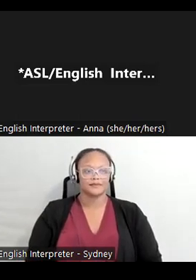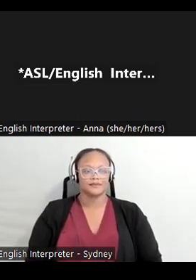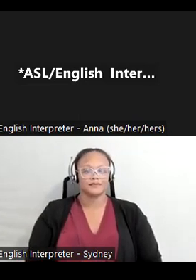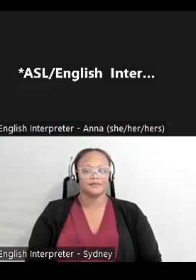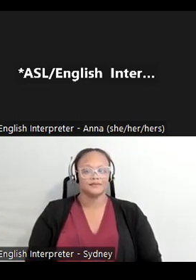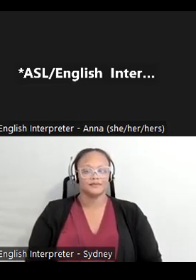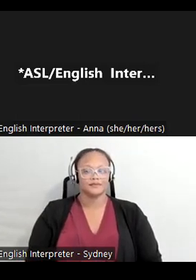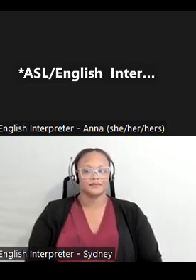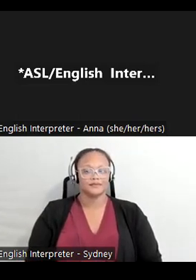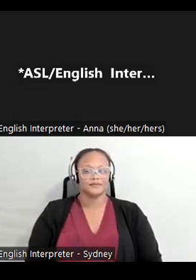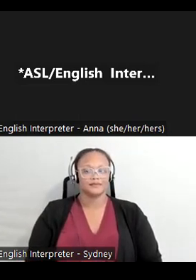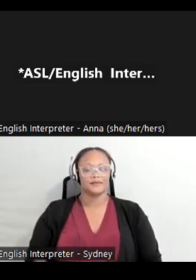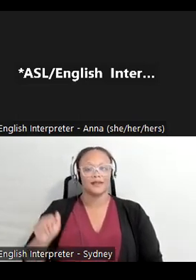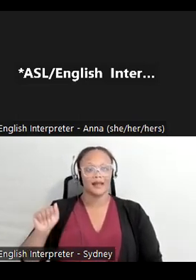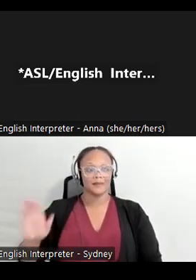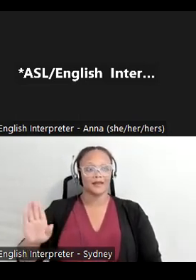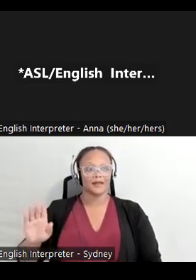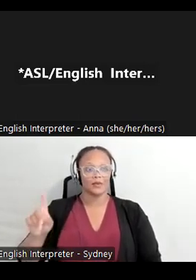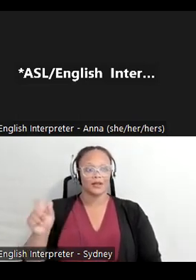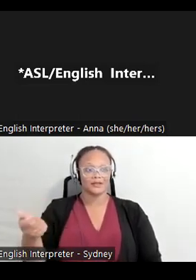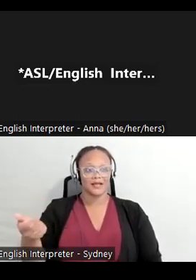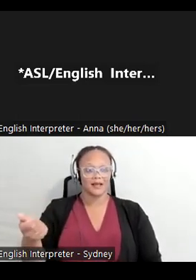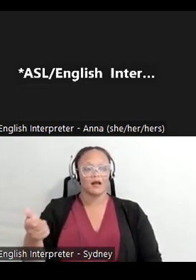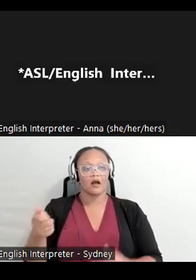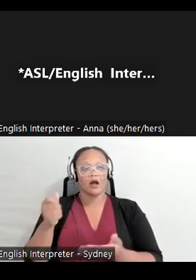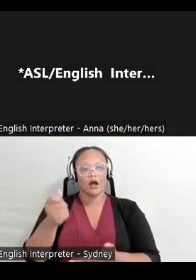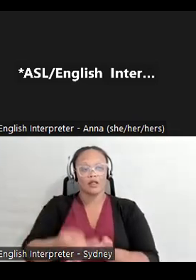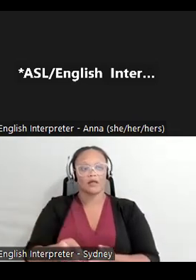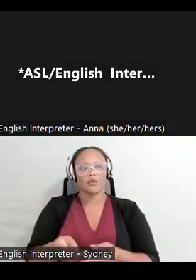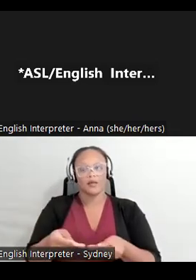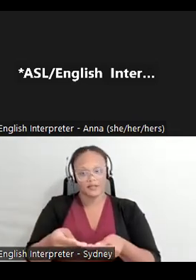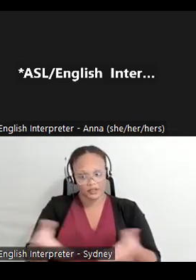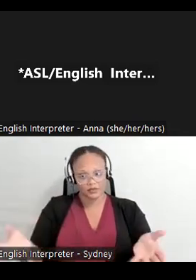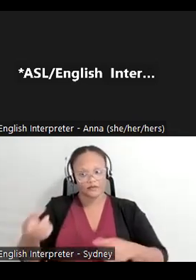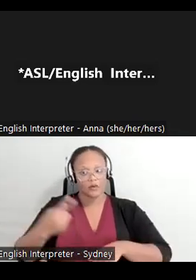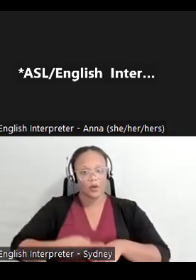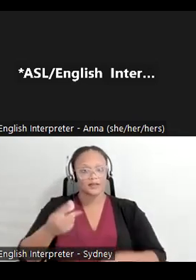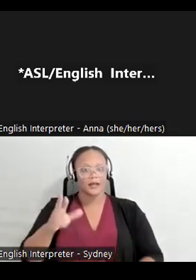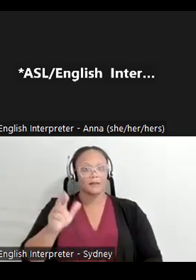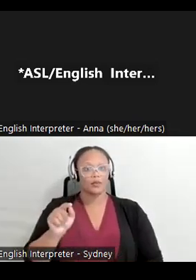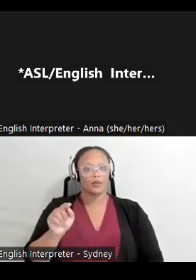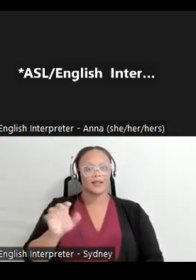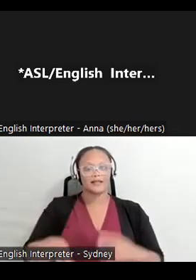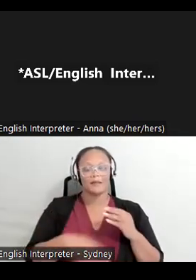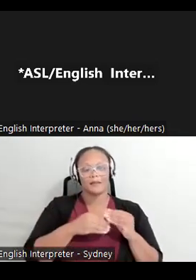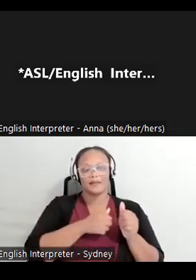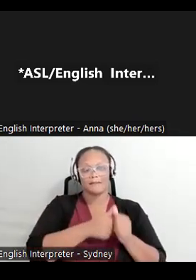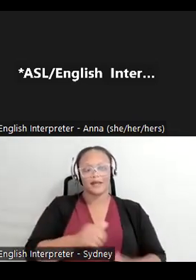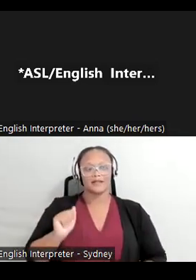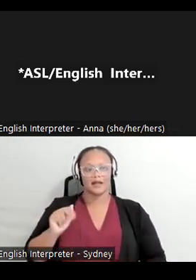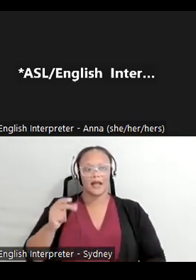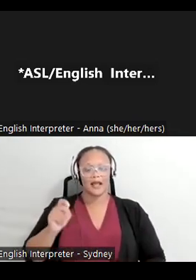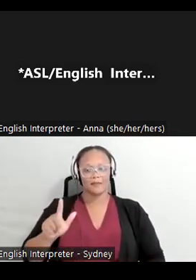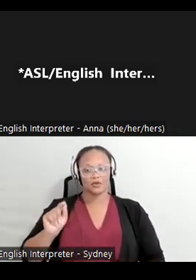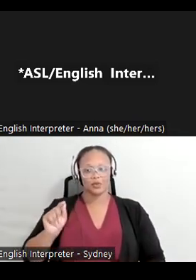And Assembly Bill 110 authorized the distribution of one-time rate supplements based on April